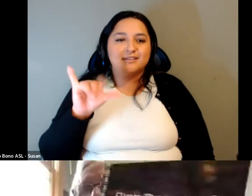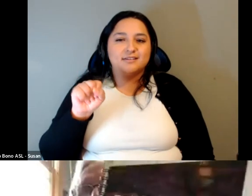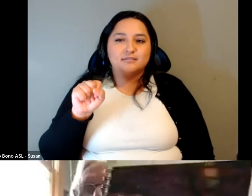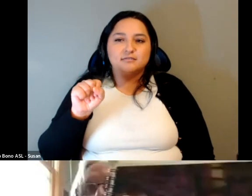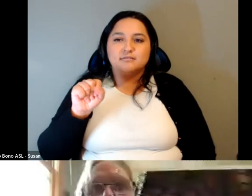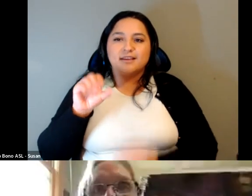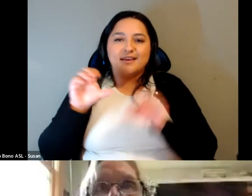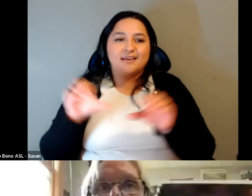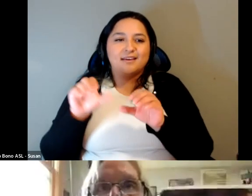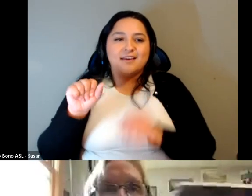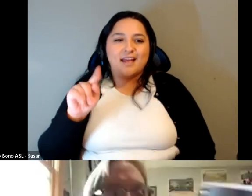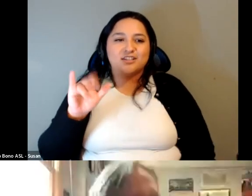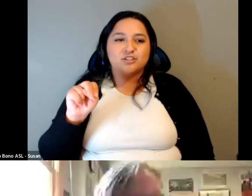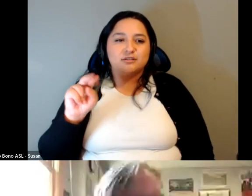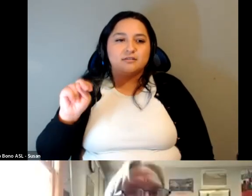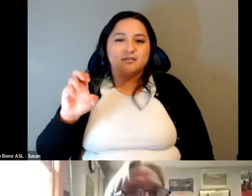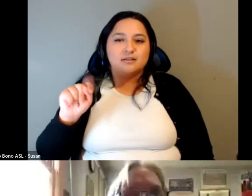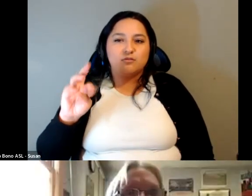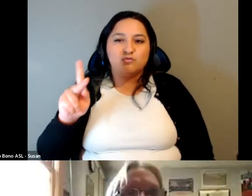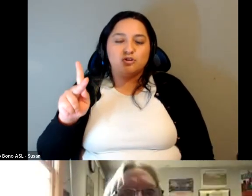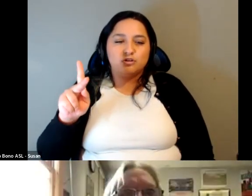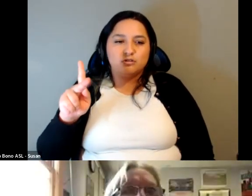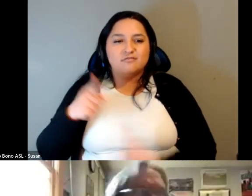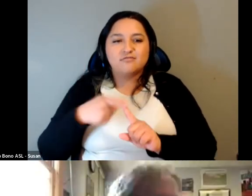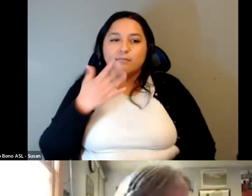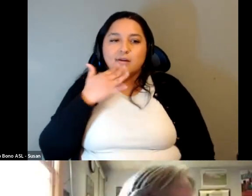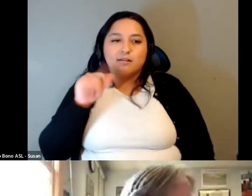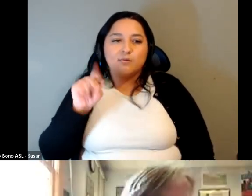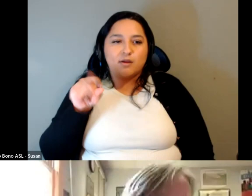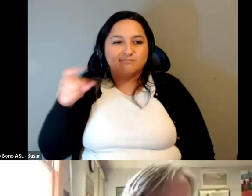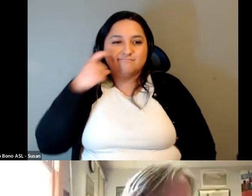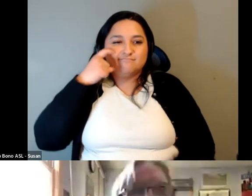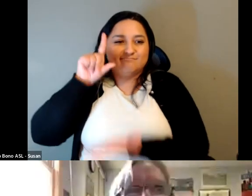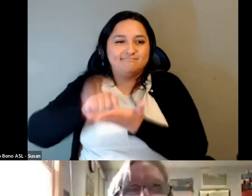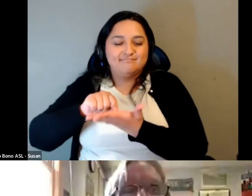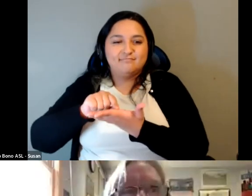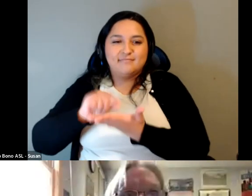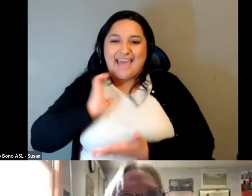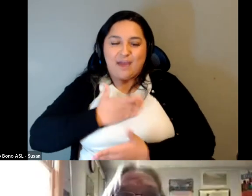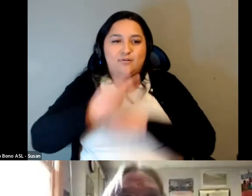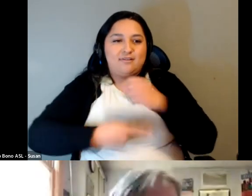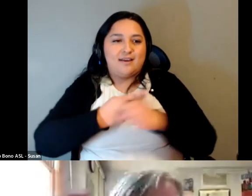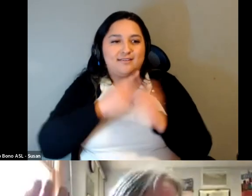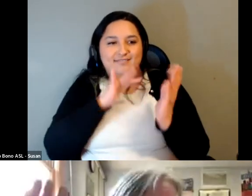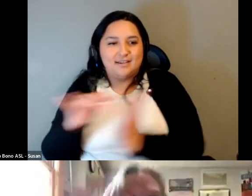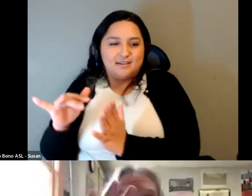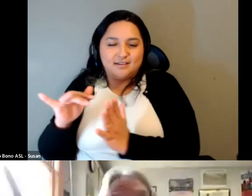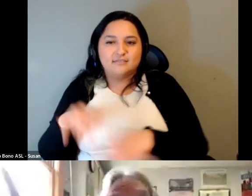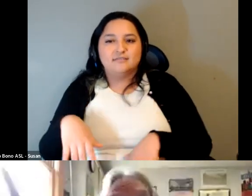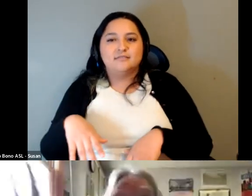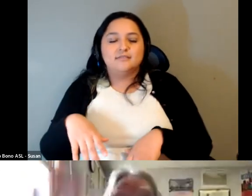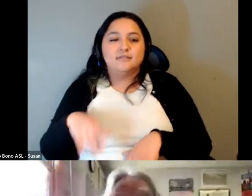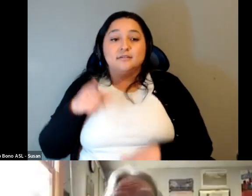that just put out what the kind of studies that we do with our without housing and now with this, where they talked